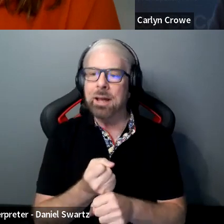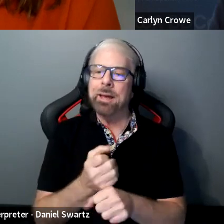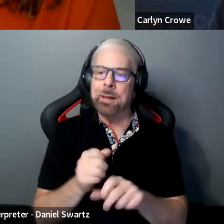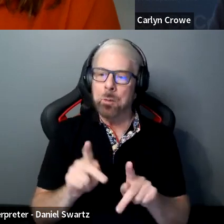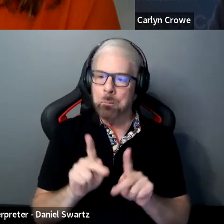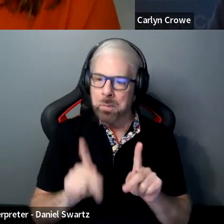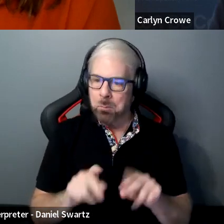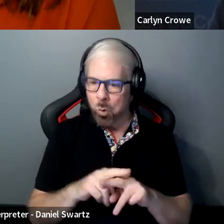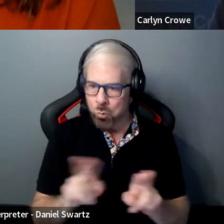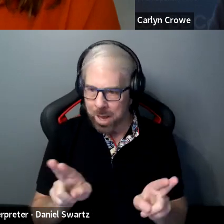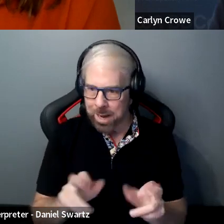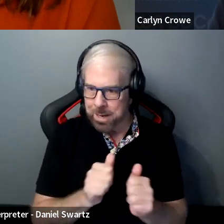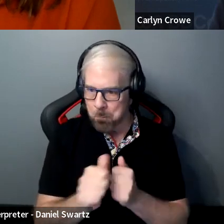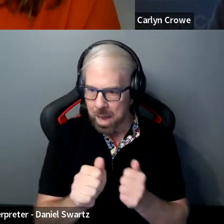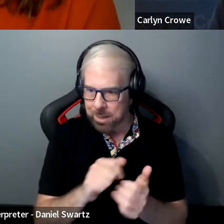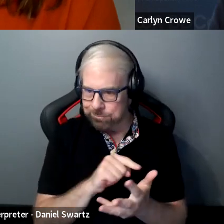them.